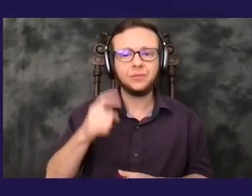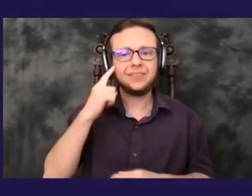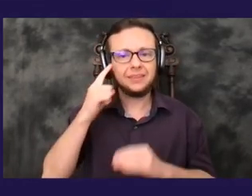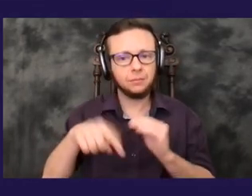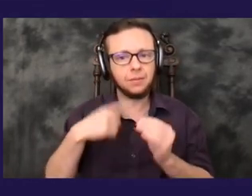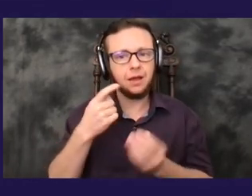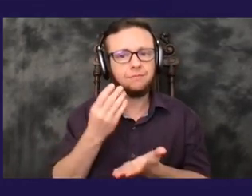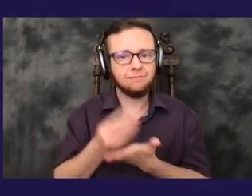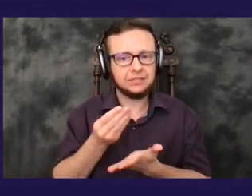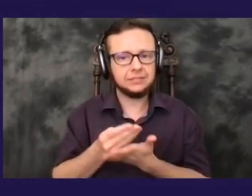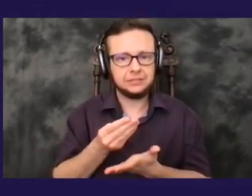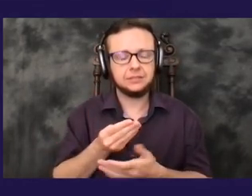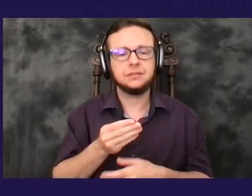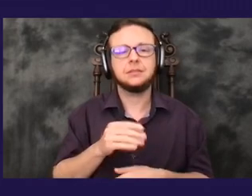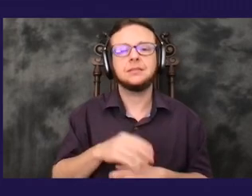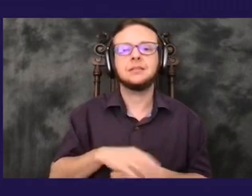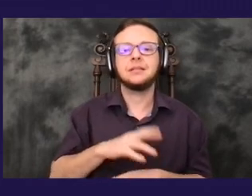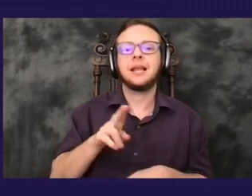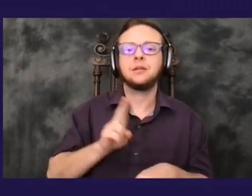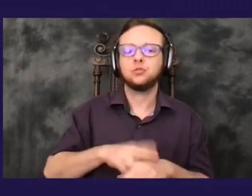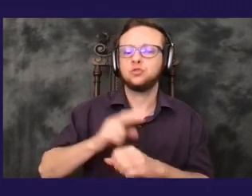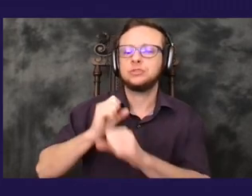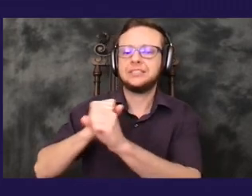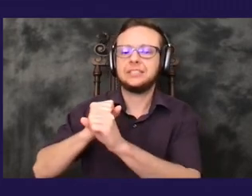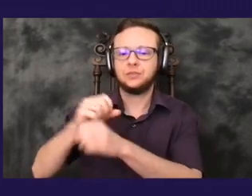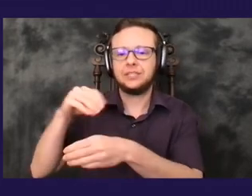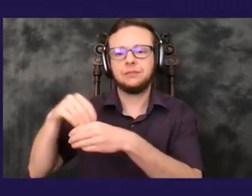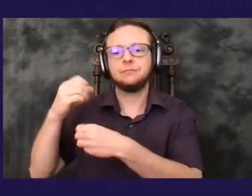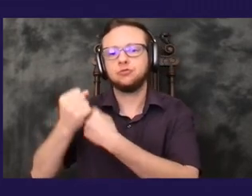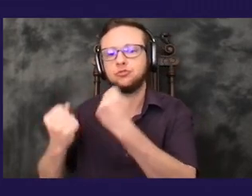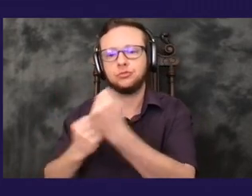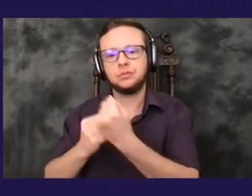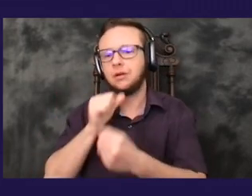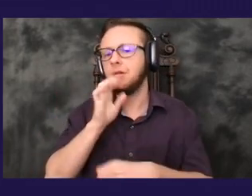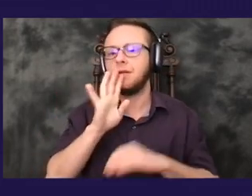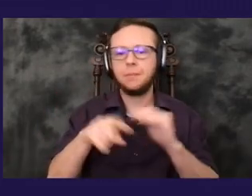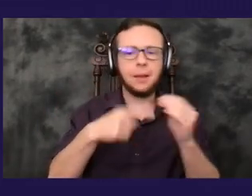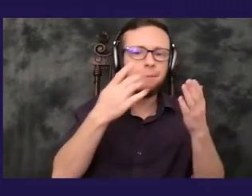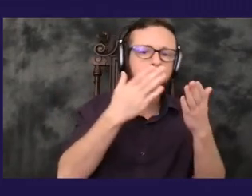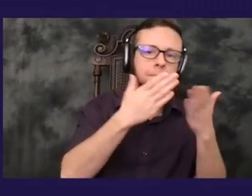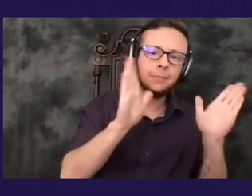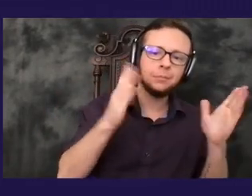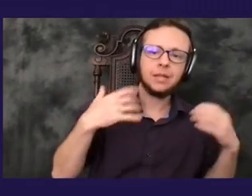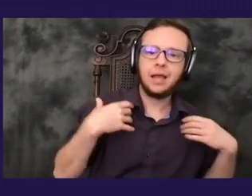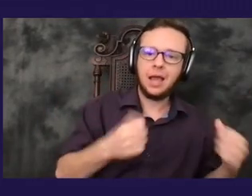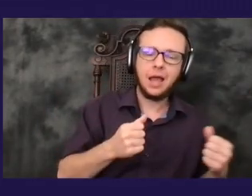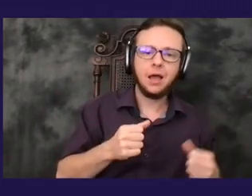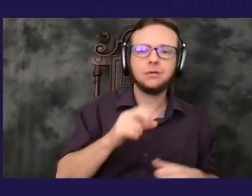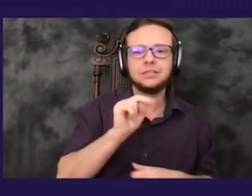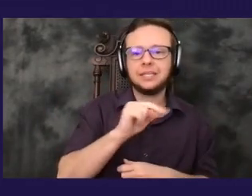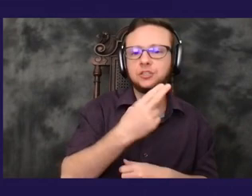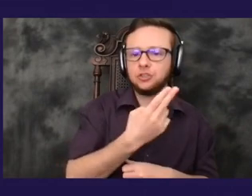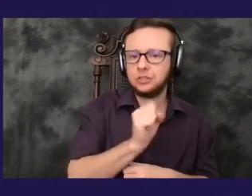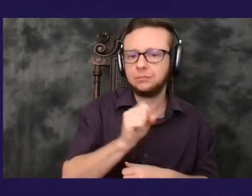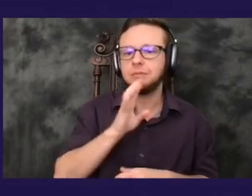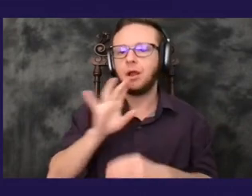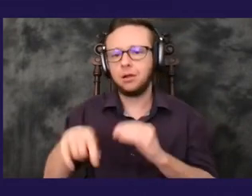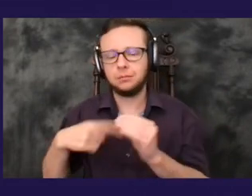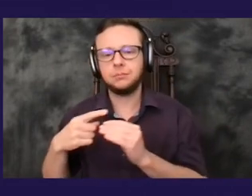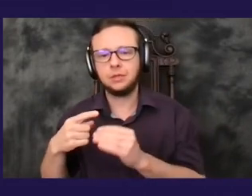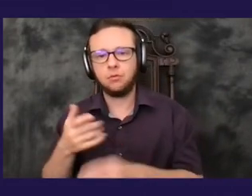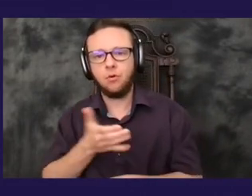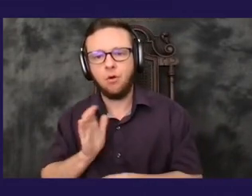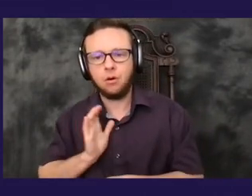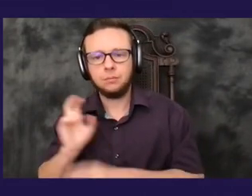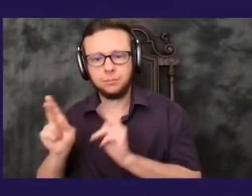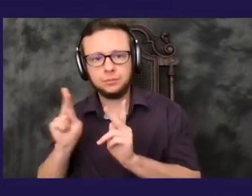national security imperative. I'm not talking about public health funding. I'm not talking to HHS. I'm talking to my own folks in DHS. I'm saying